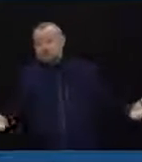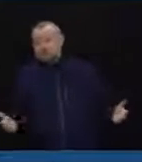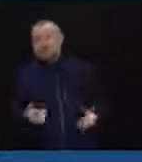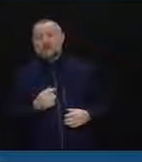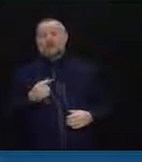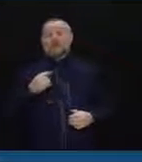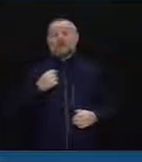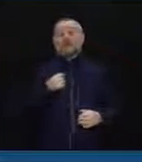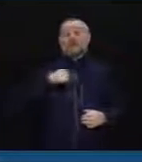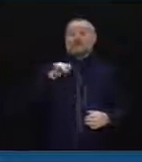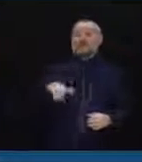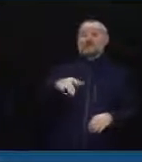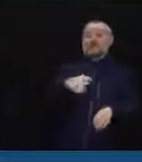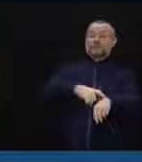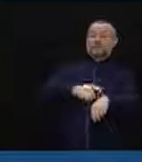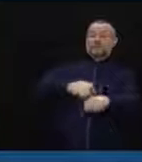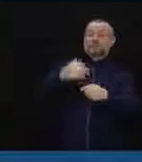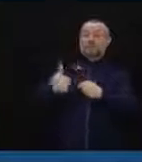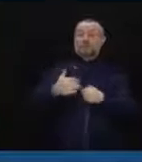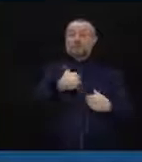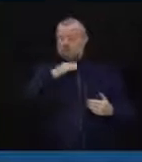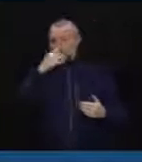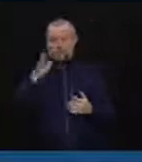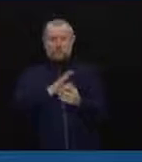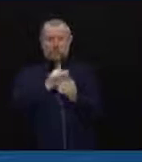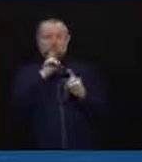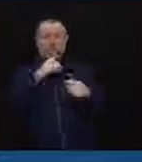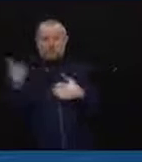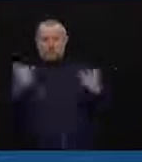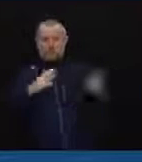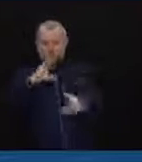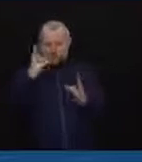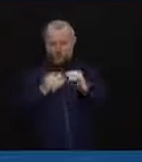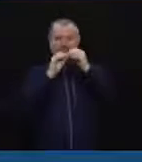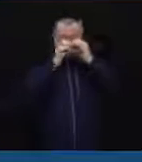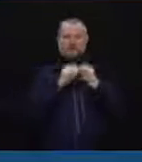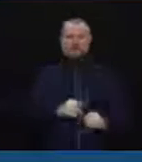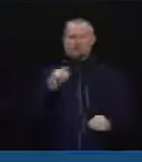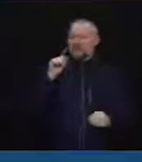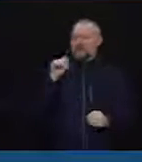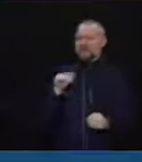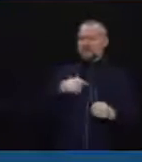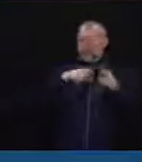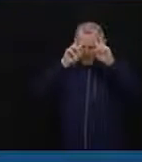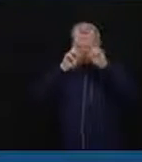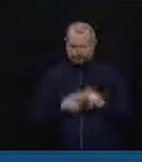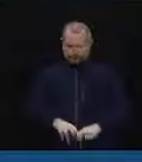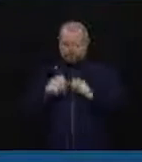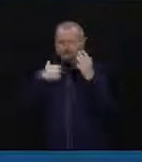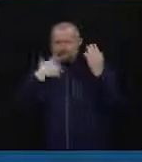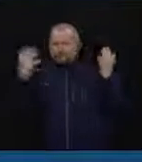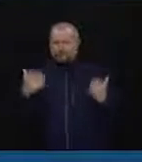data that's gathered during that week, look at everything else I've mentioned, as well as